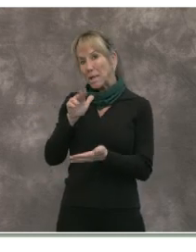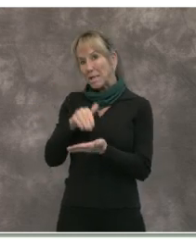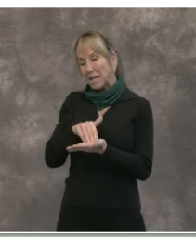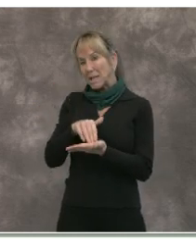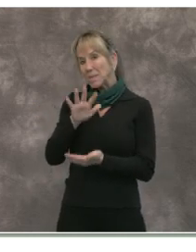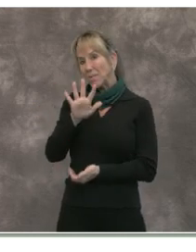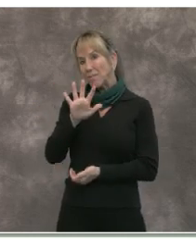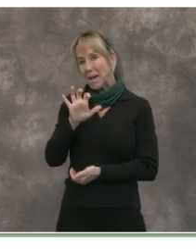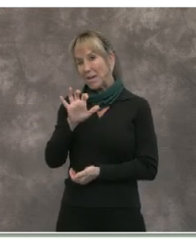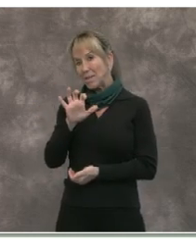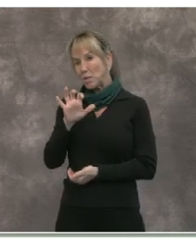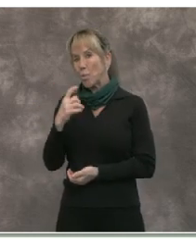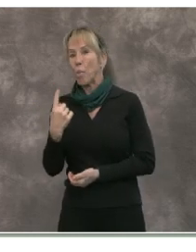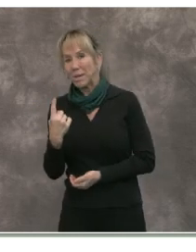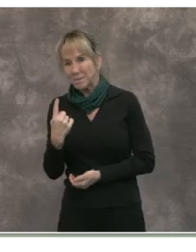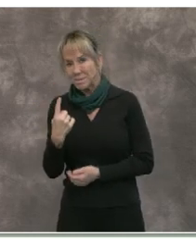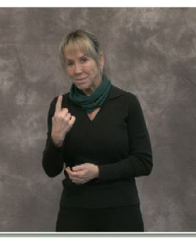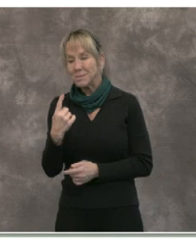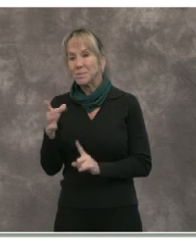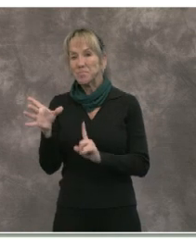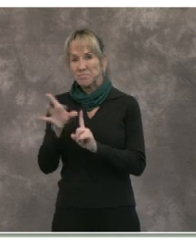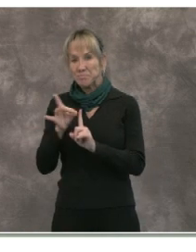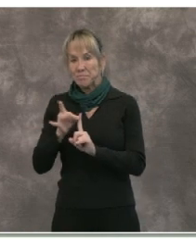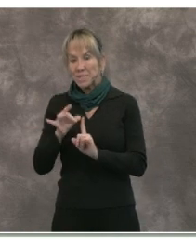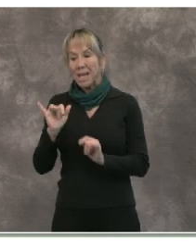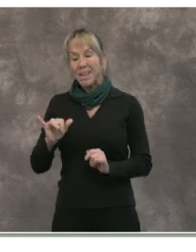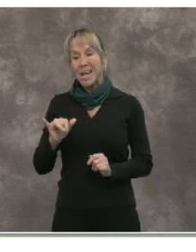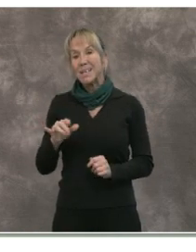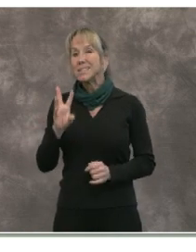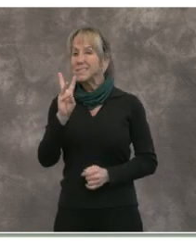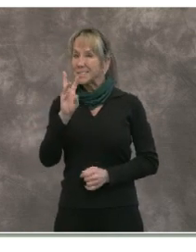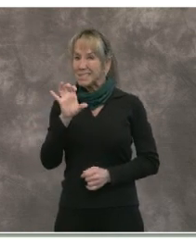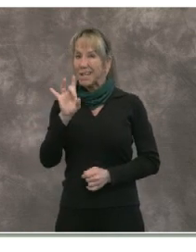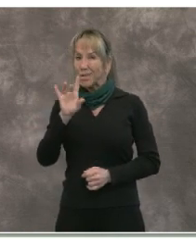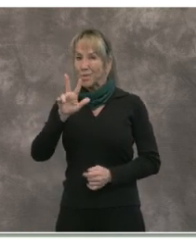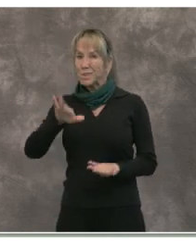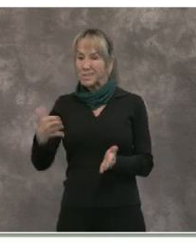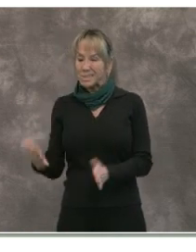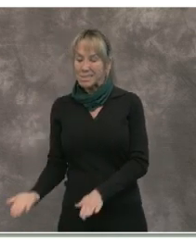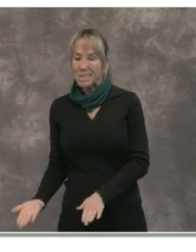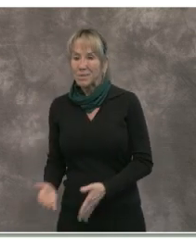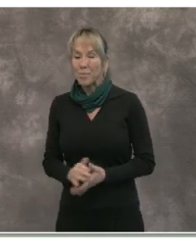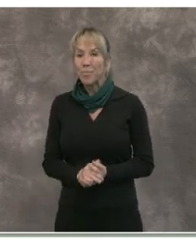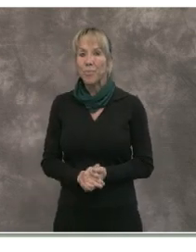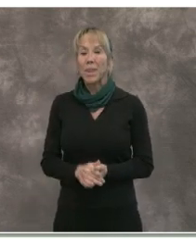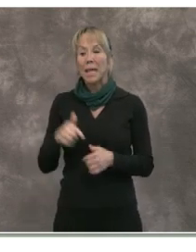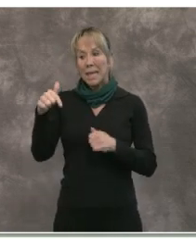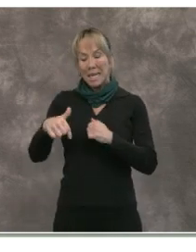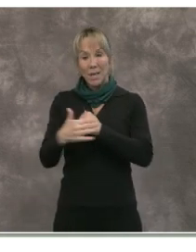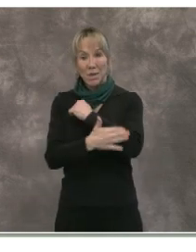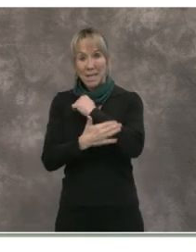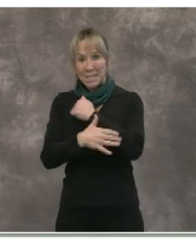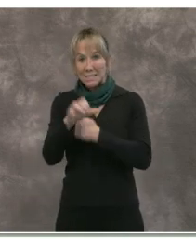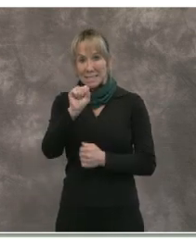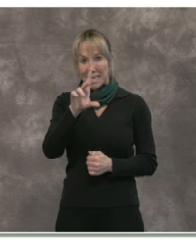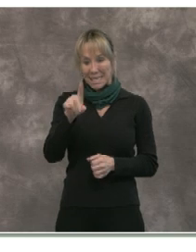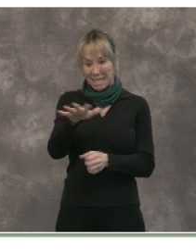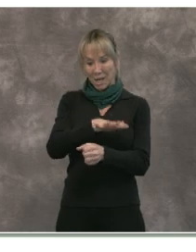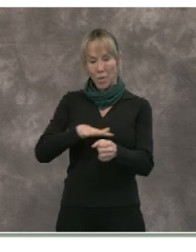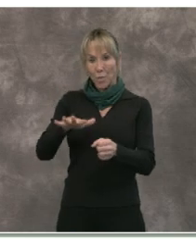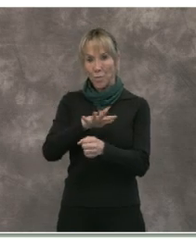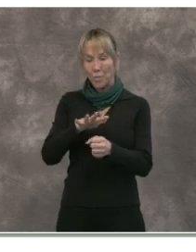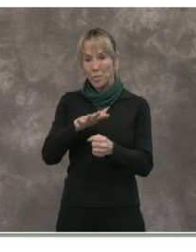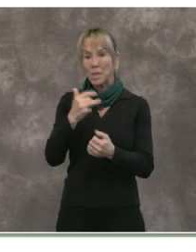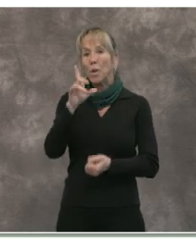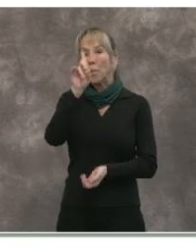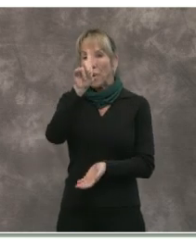23,501 positive cases, which includes 683 deaths. And today, the County of San Diego is